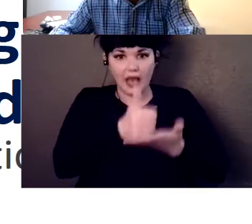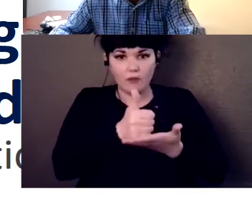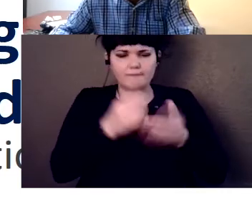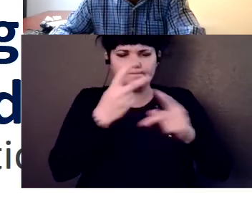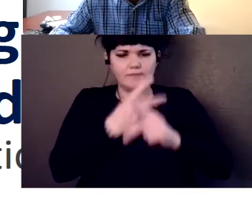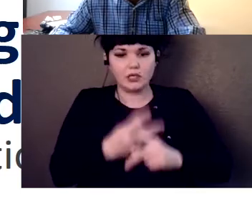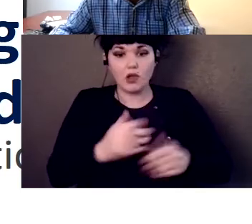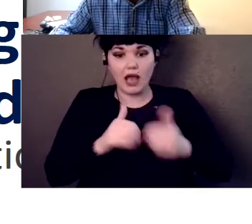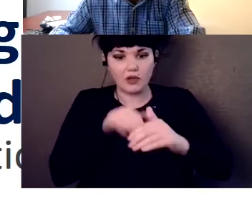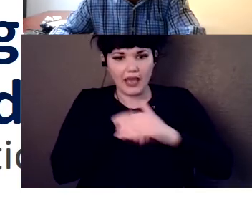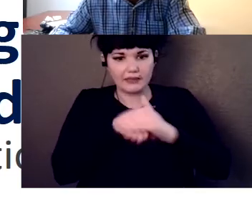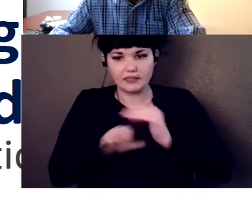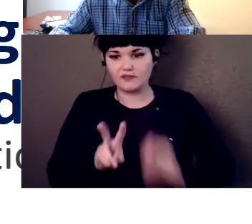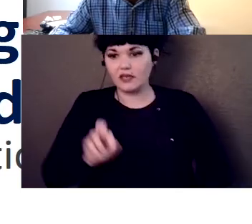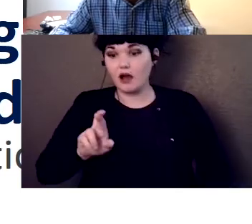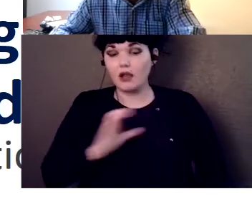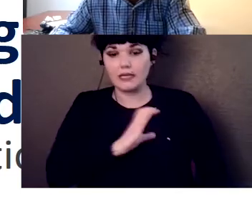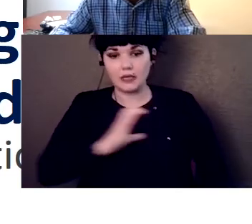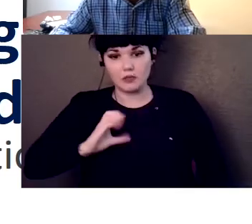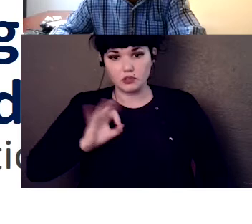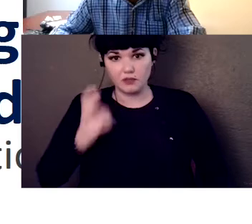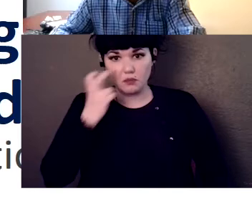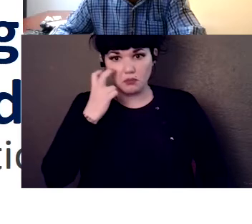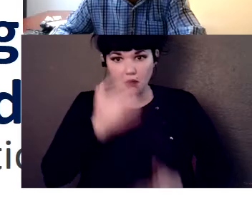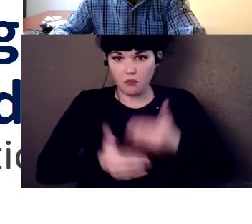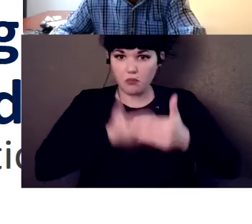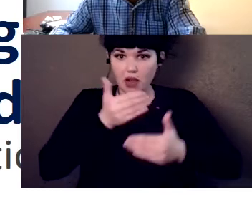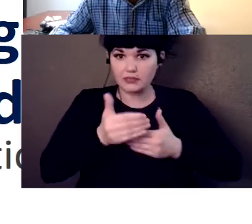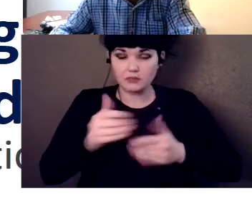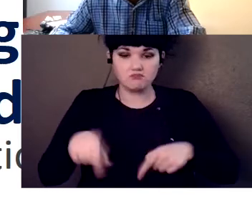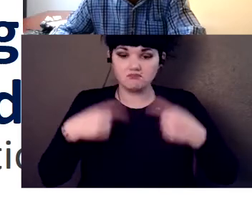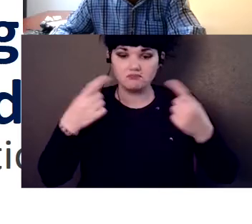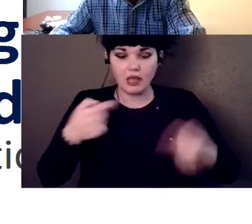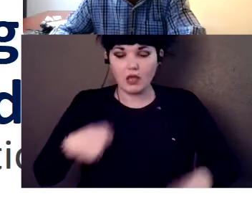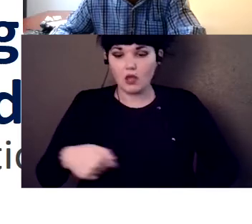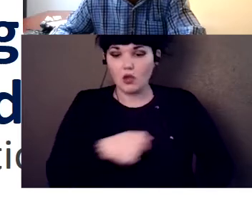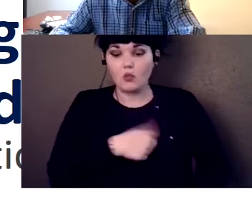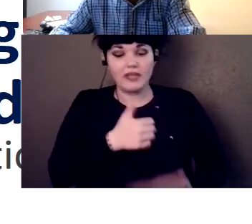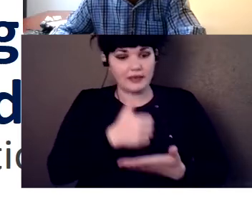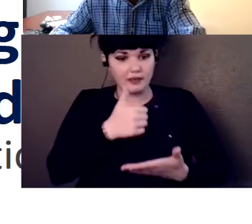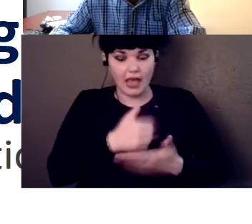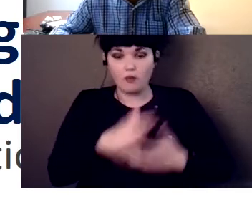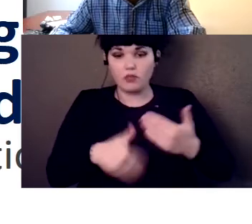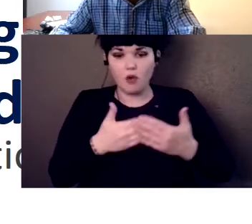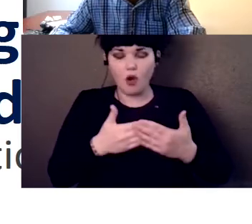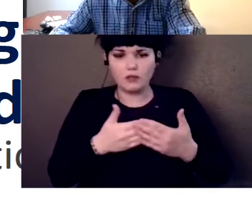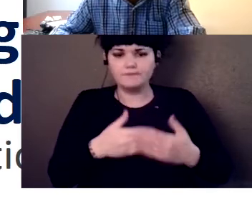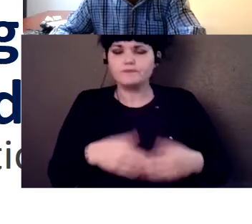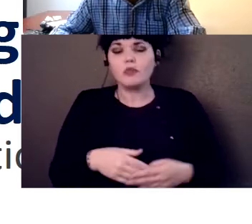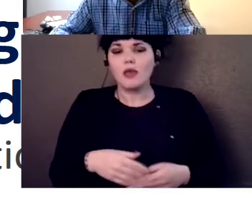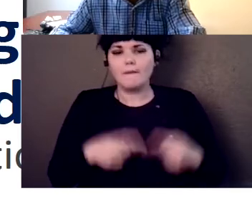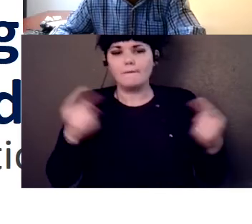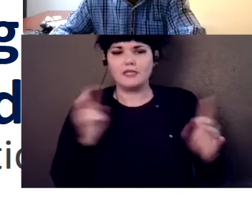for the Blind process every step of the way. We can help every consumer appeal decisions made by their counselors if they disagree with the